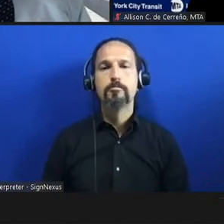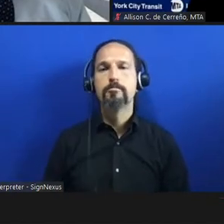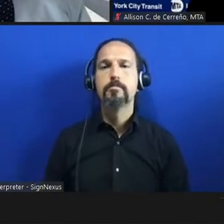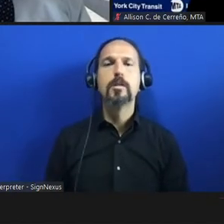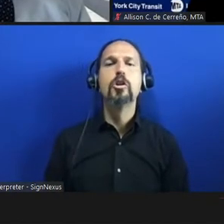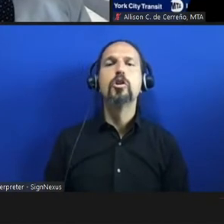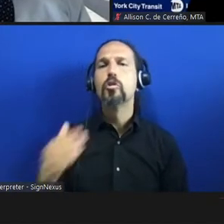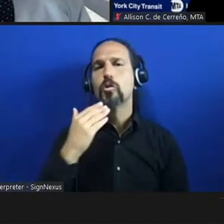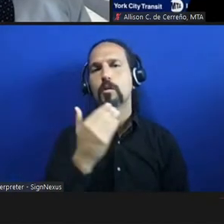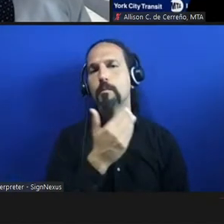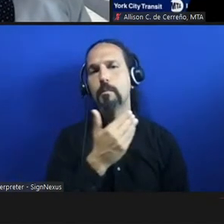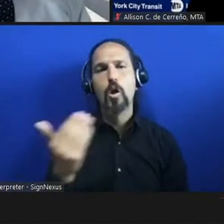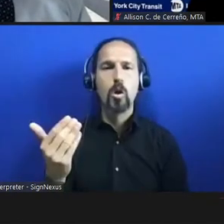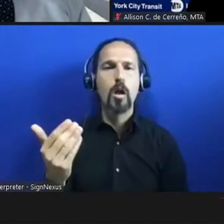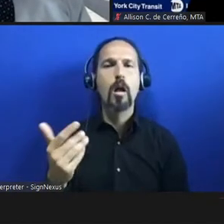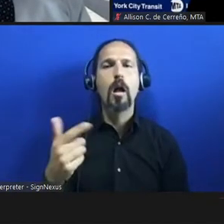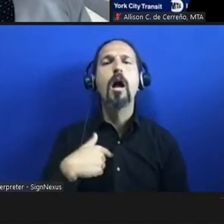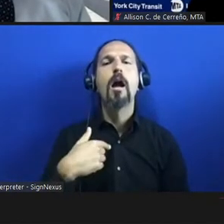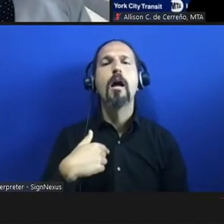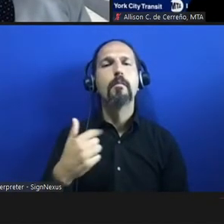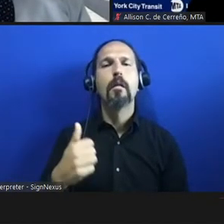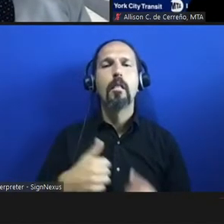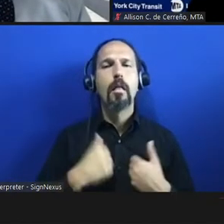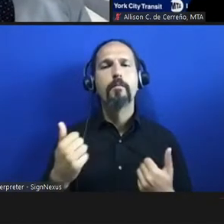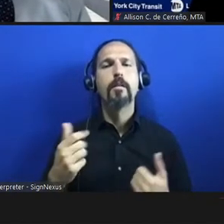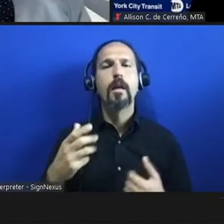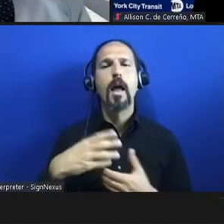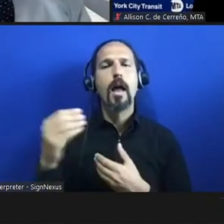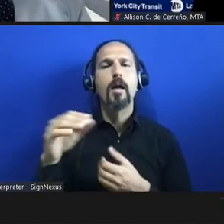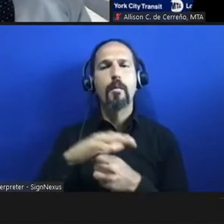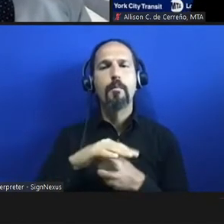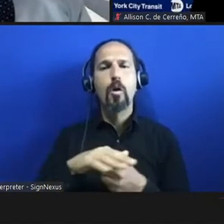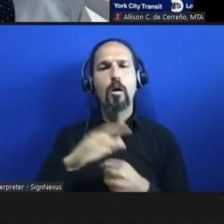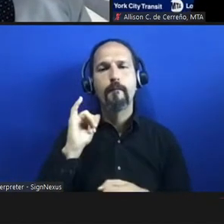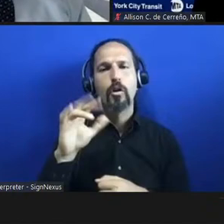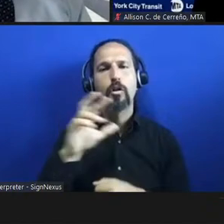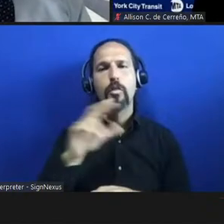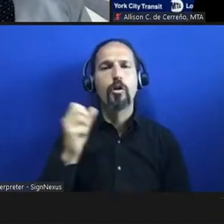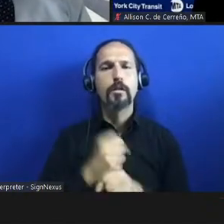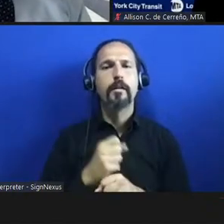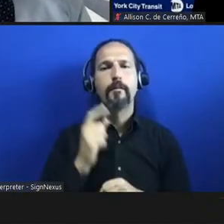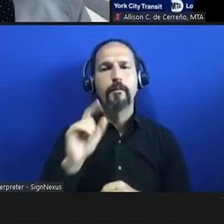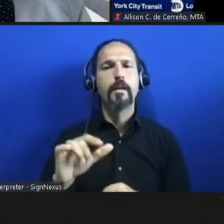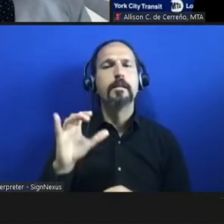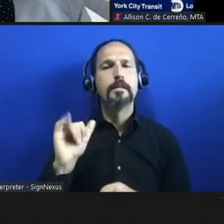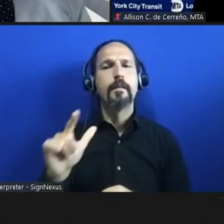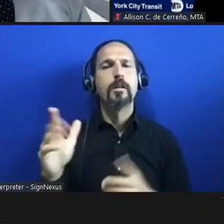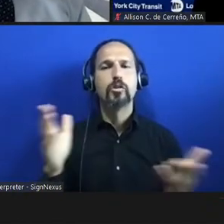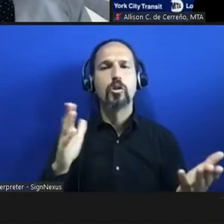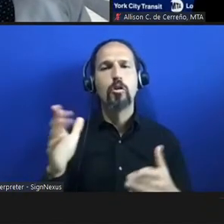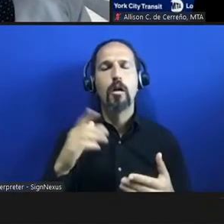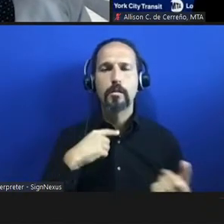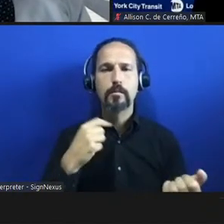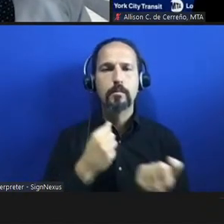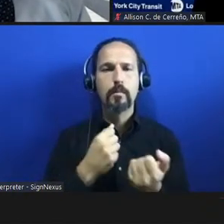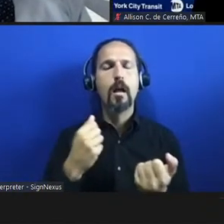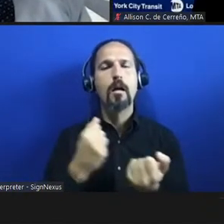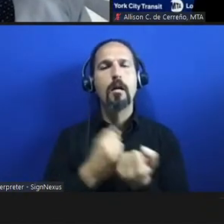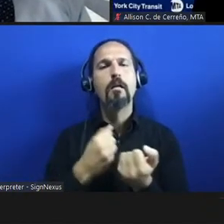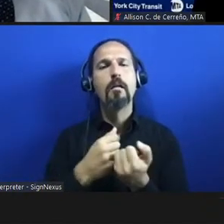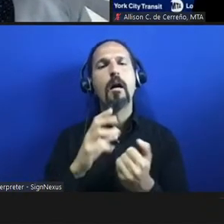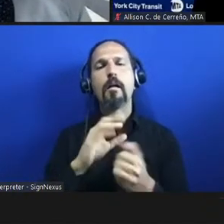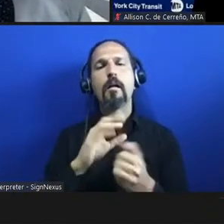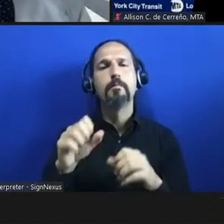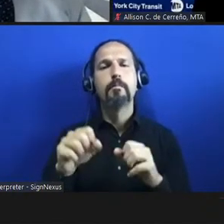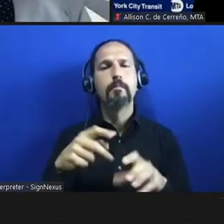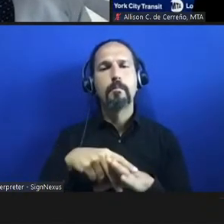good morning I'm a lifelong Auto Borough resident and a 30-year plus civil servant I'm an avid bicyclist and but as